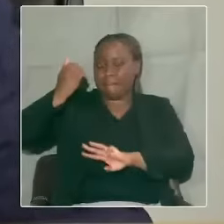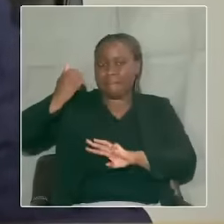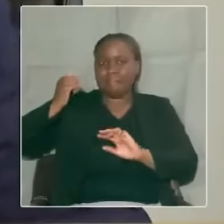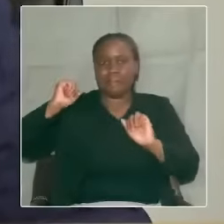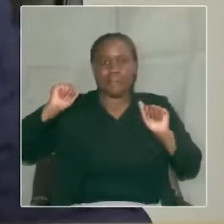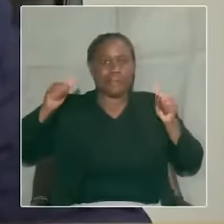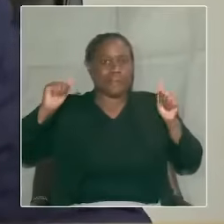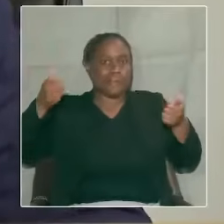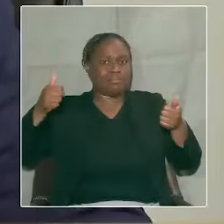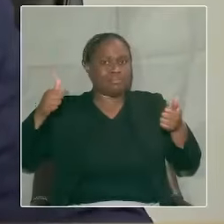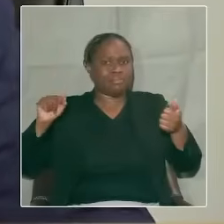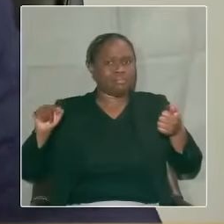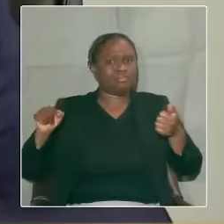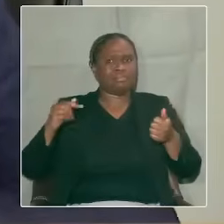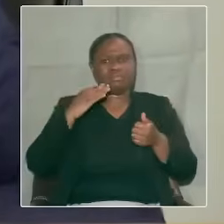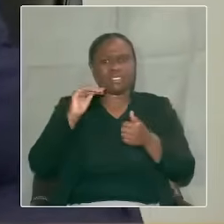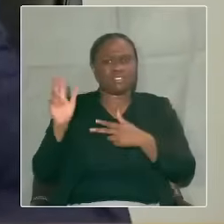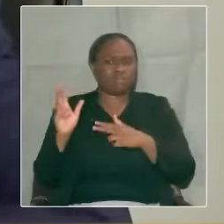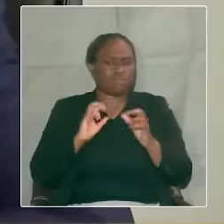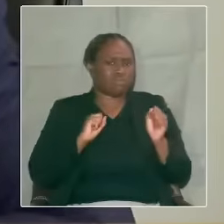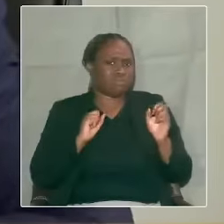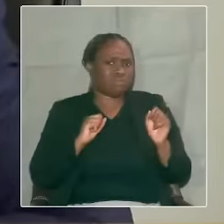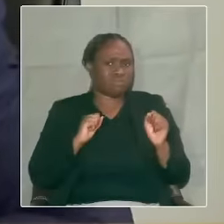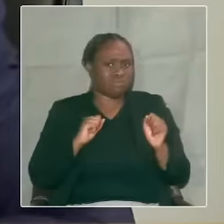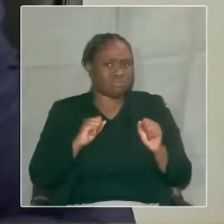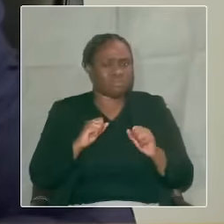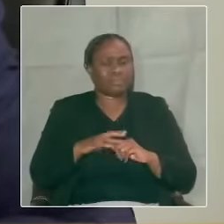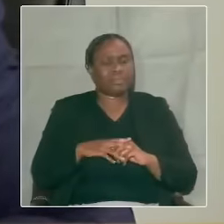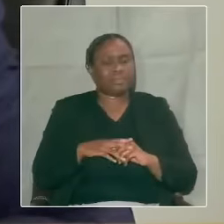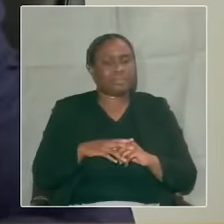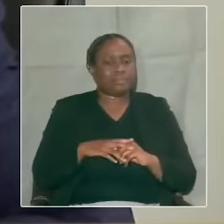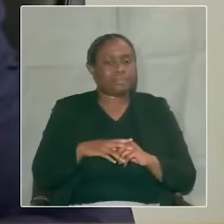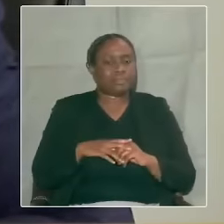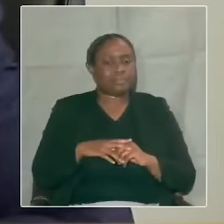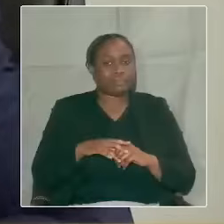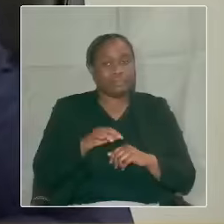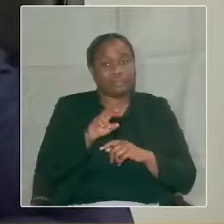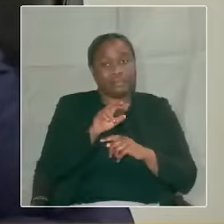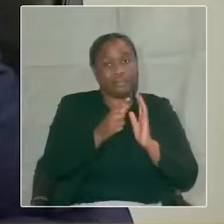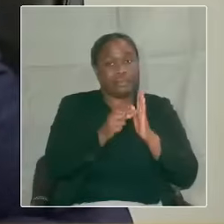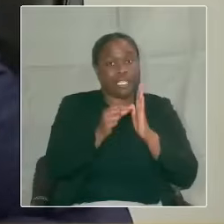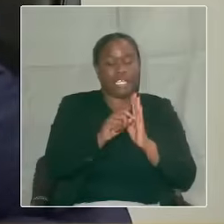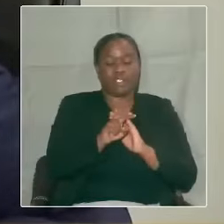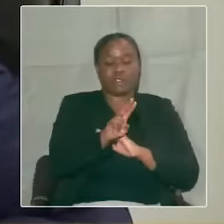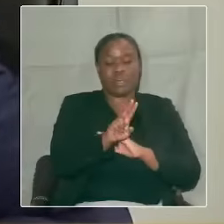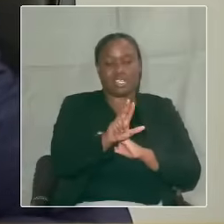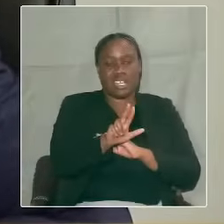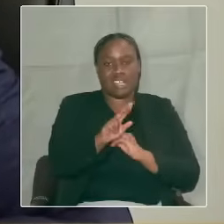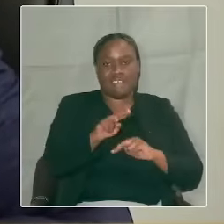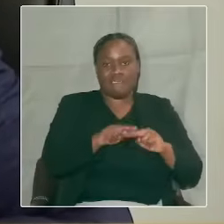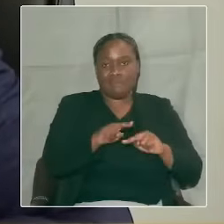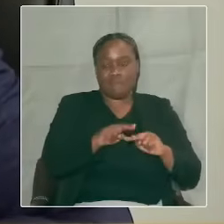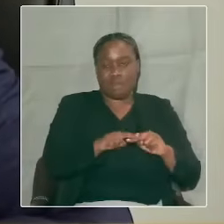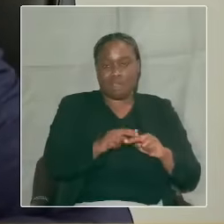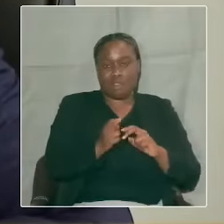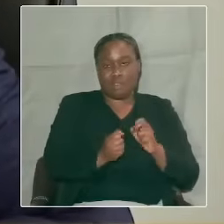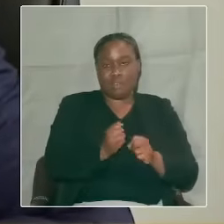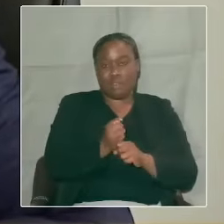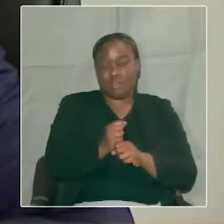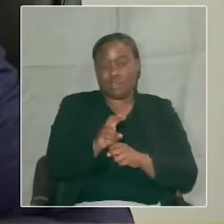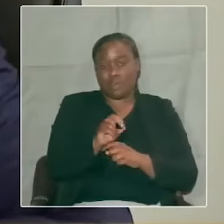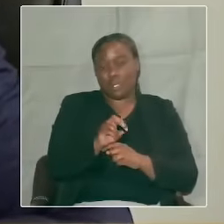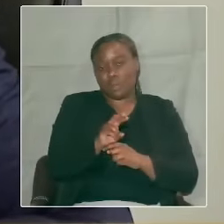commencing from 84.1. Yeah, as at 28th of February 2025,